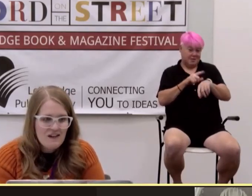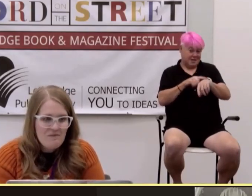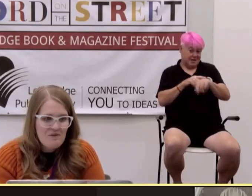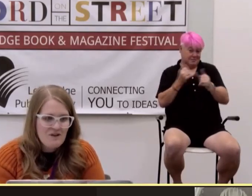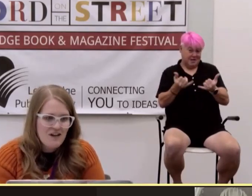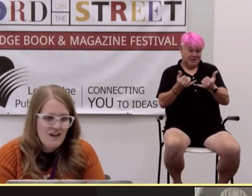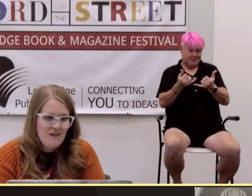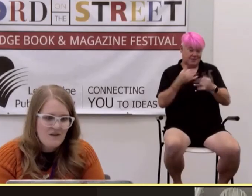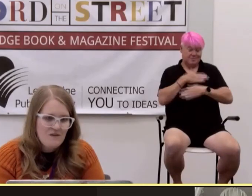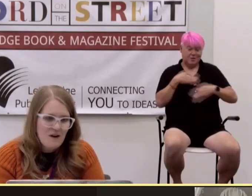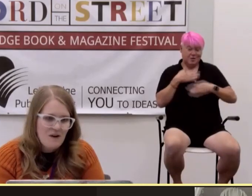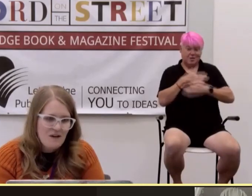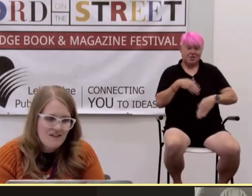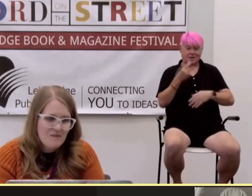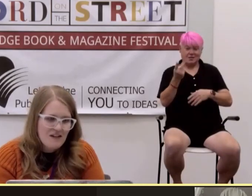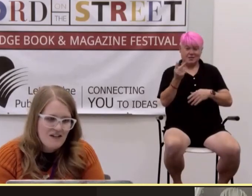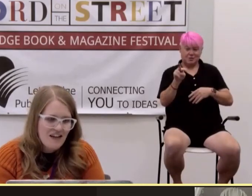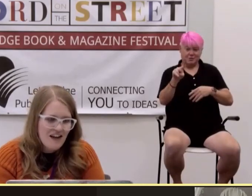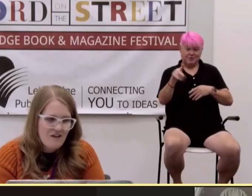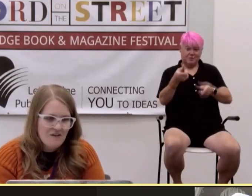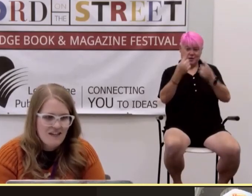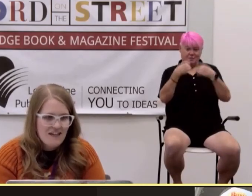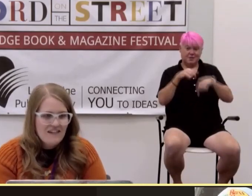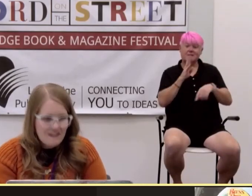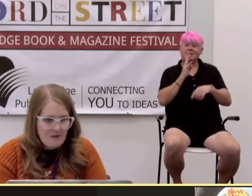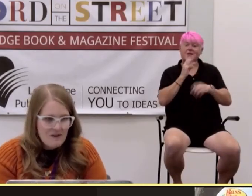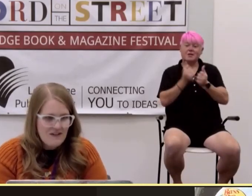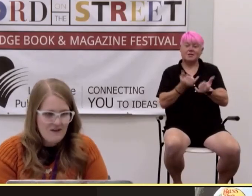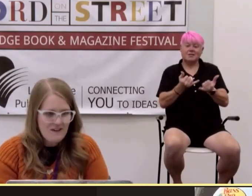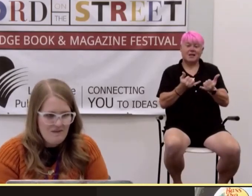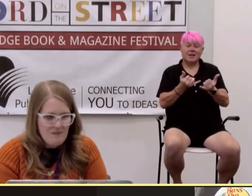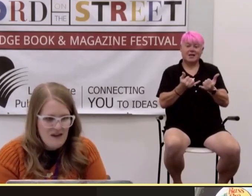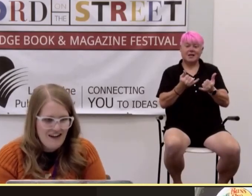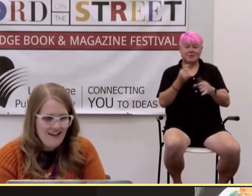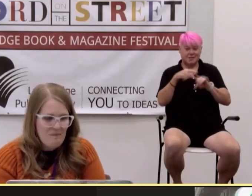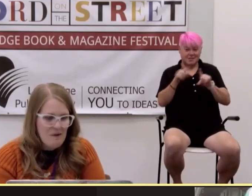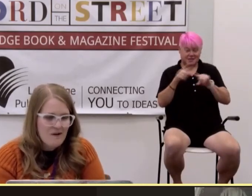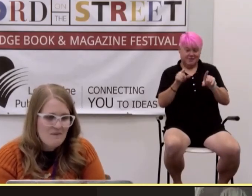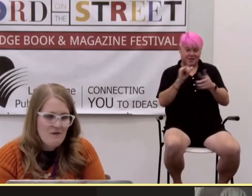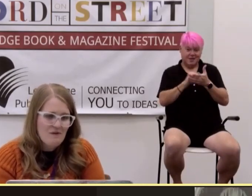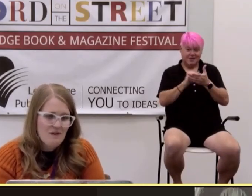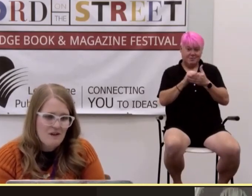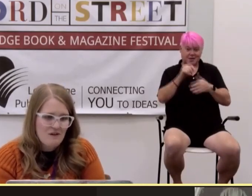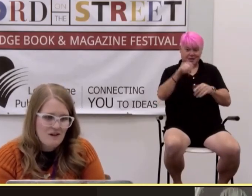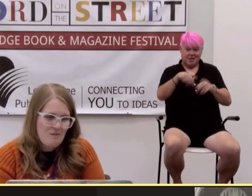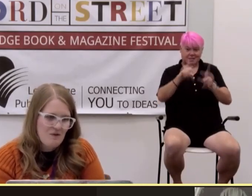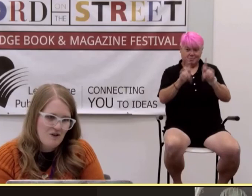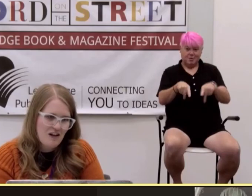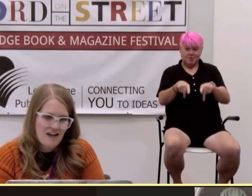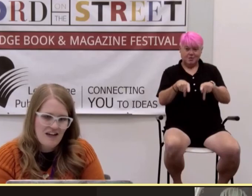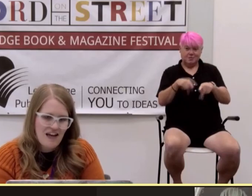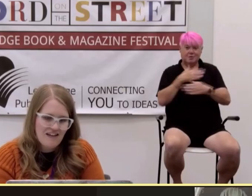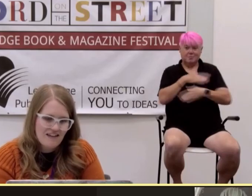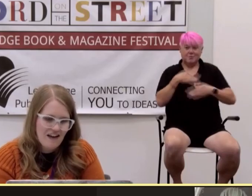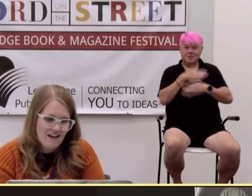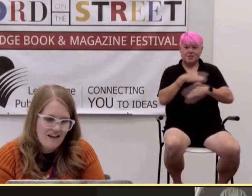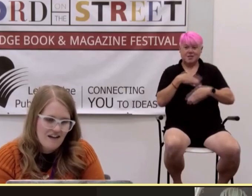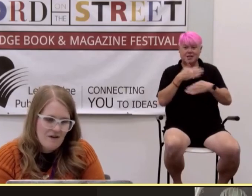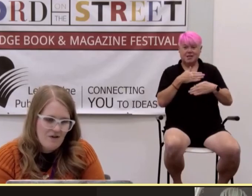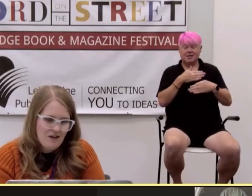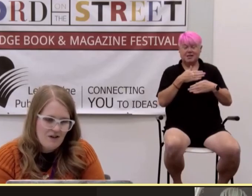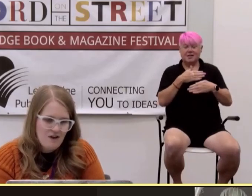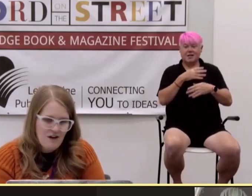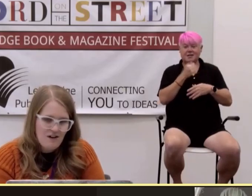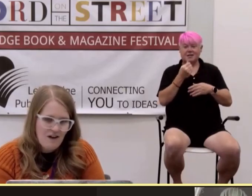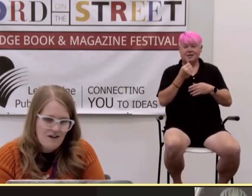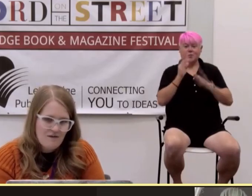really appreciate the two of you coming to speak today. I know it's a little bit different than being in person, but we really, really appreciate it. And we had a